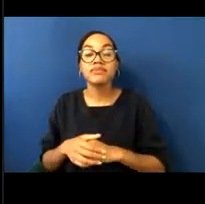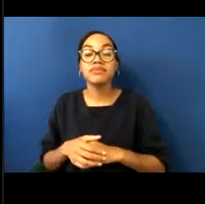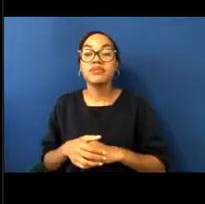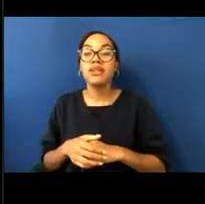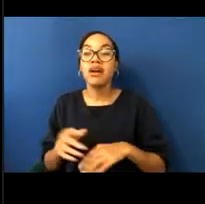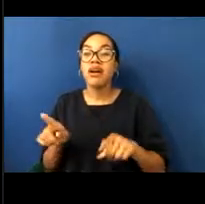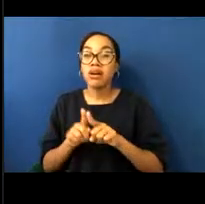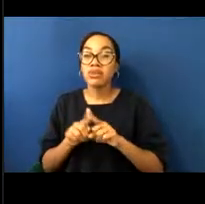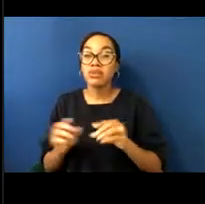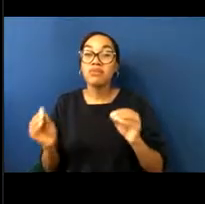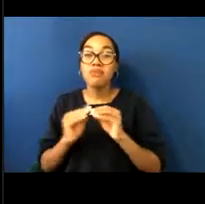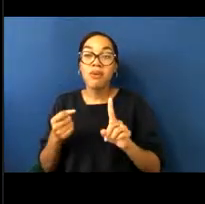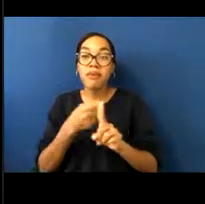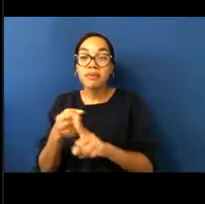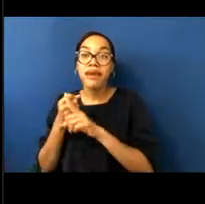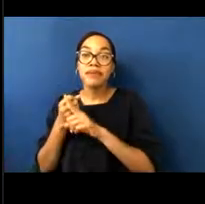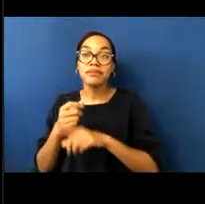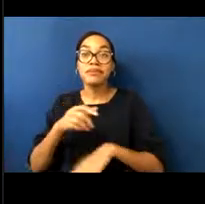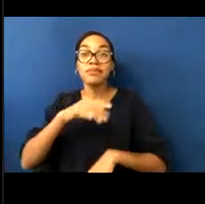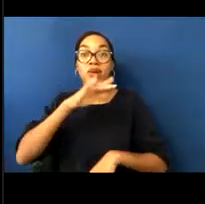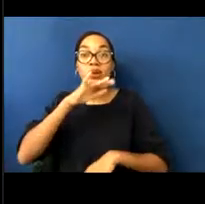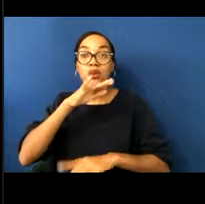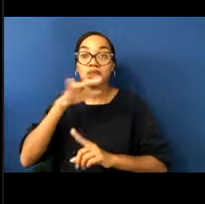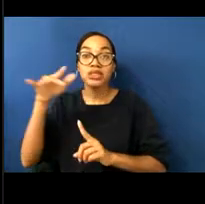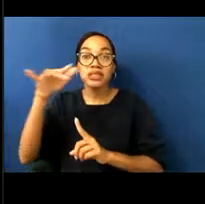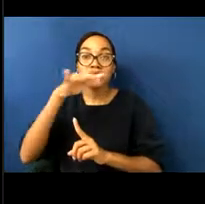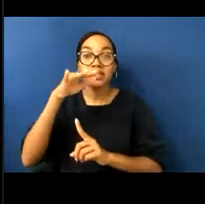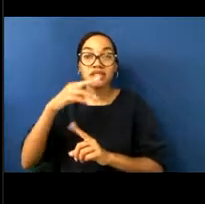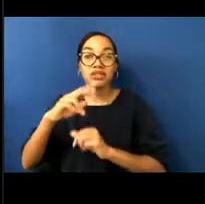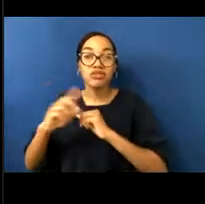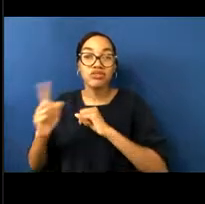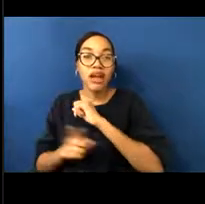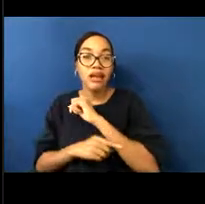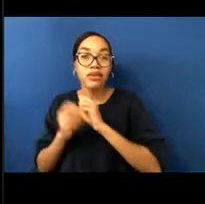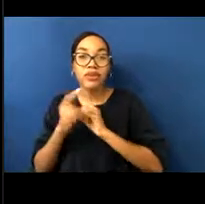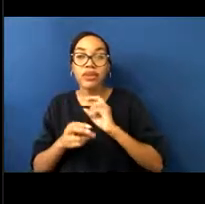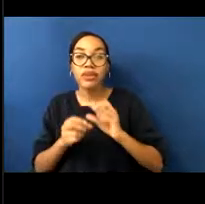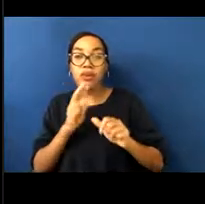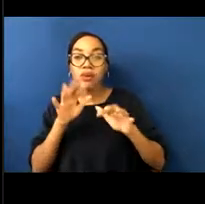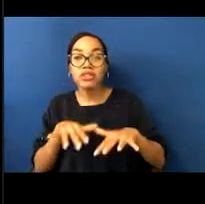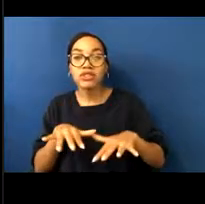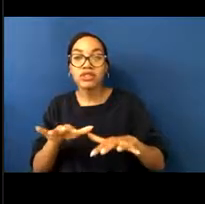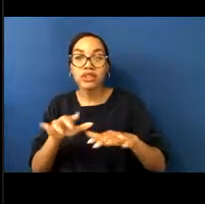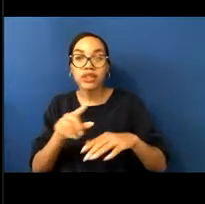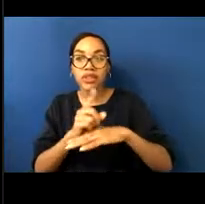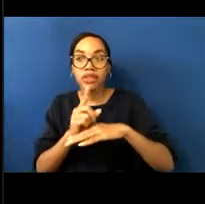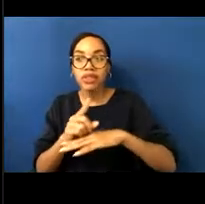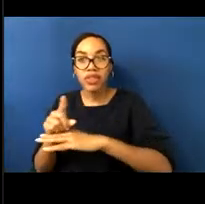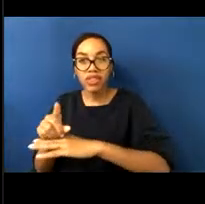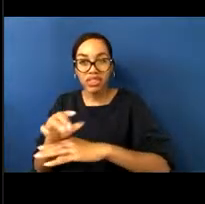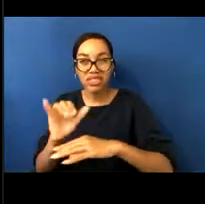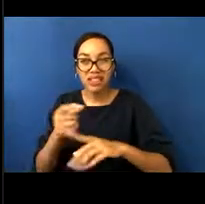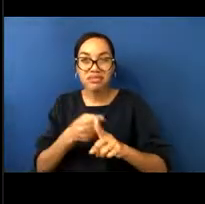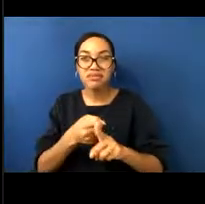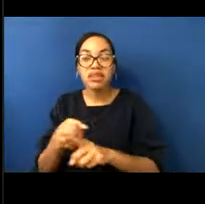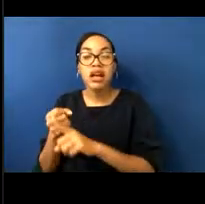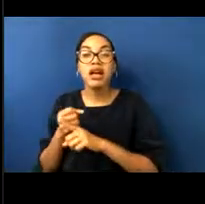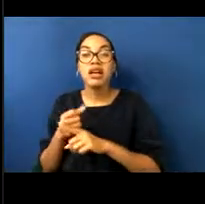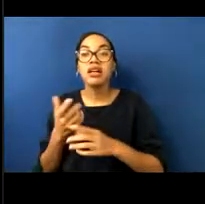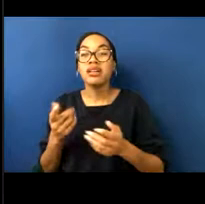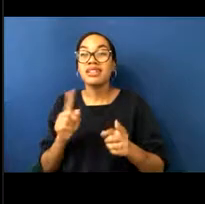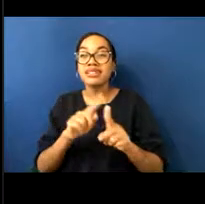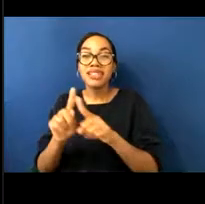coastal development, can also have these what we call synergistic or combined effects of both climate change and other human activities. So the resulting